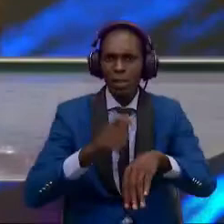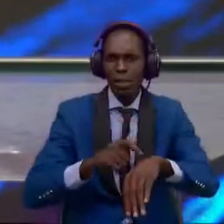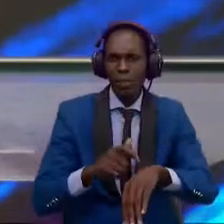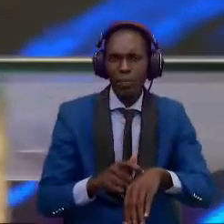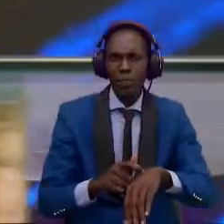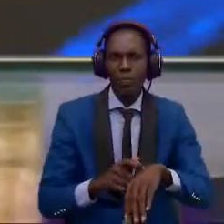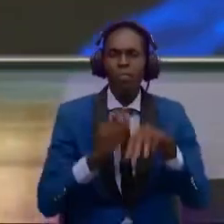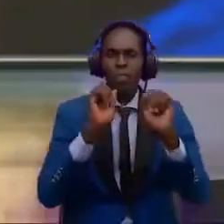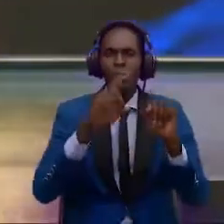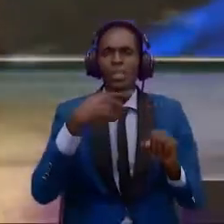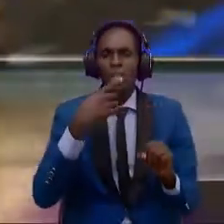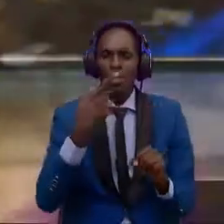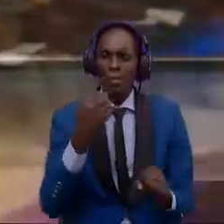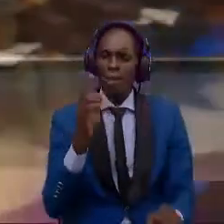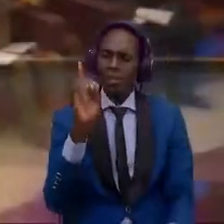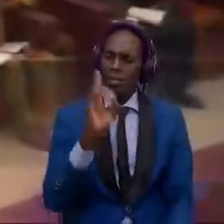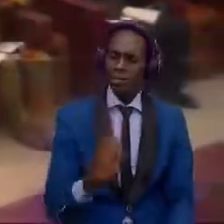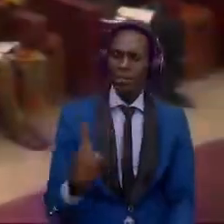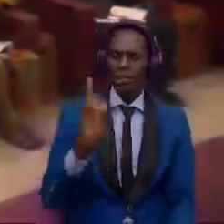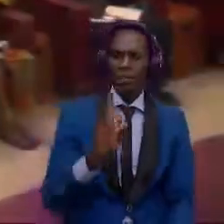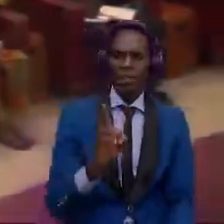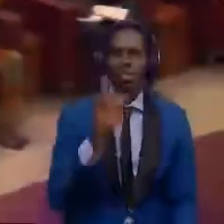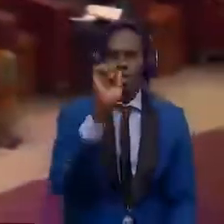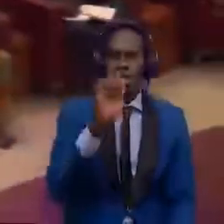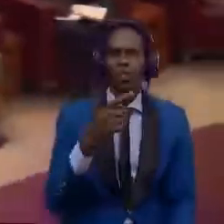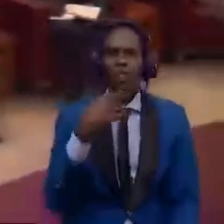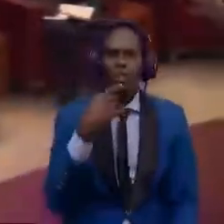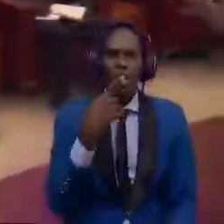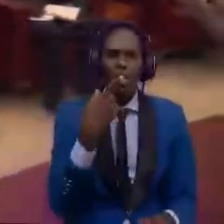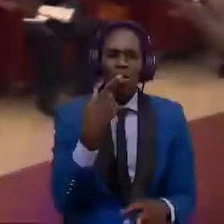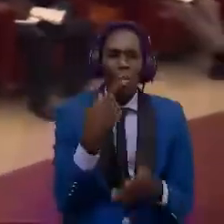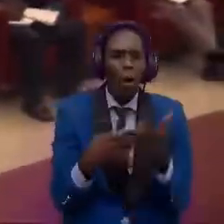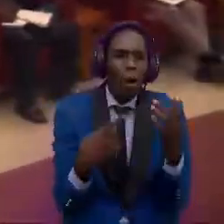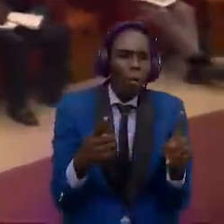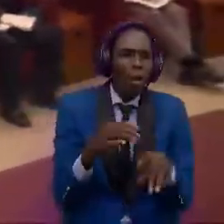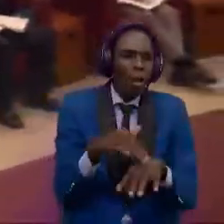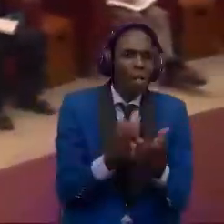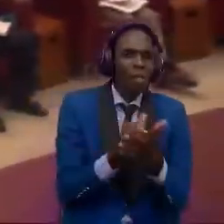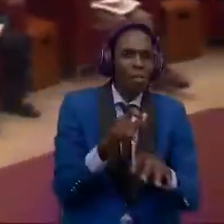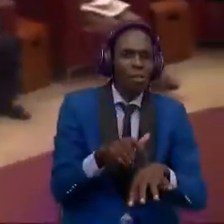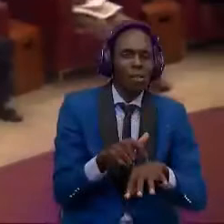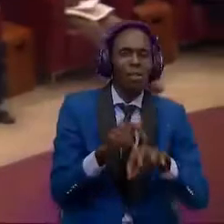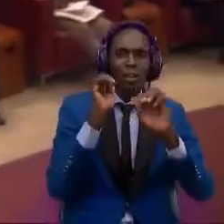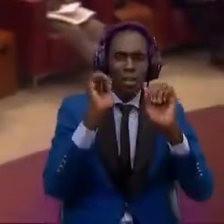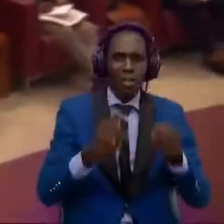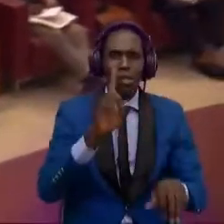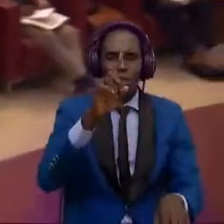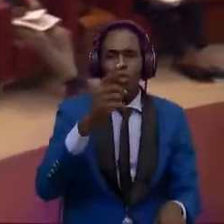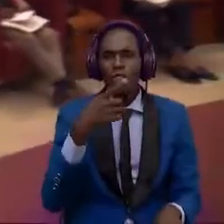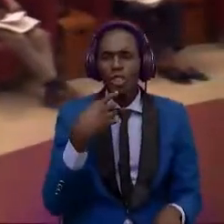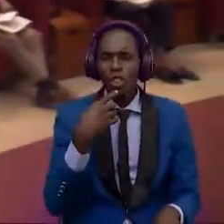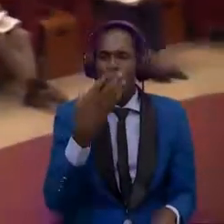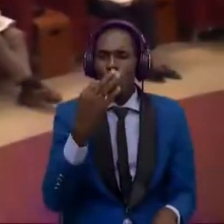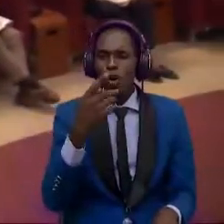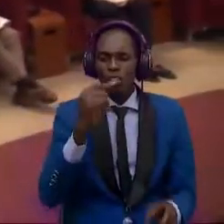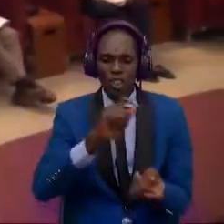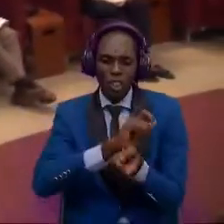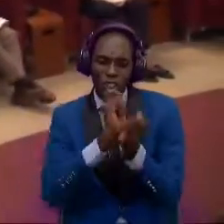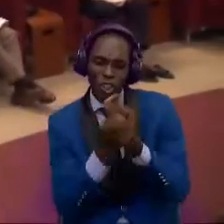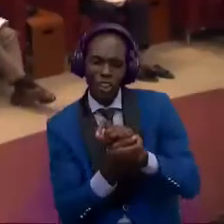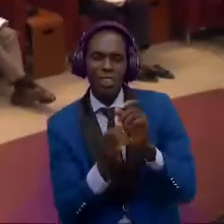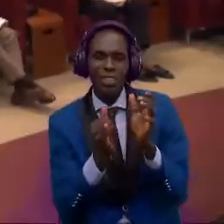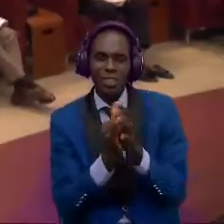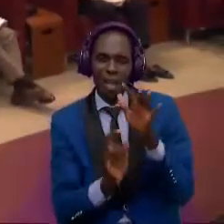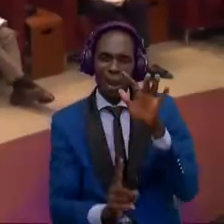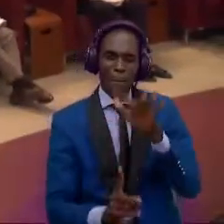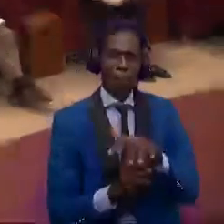tell the day? Can you tell the moment? Can you tell of the change, of the transformation